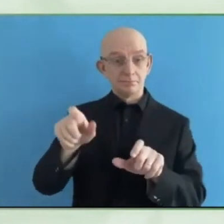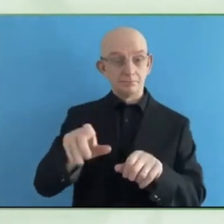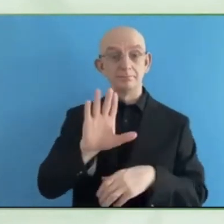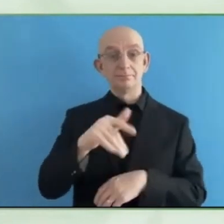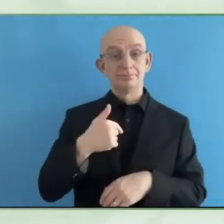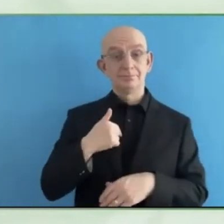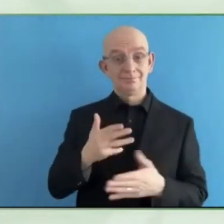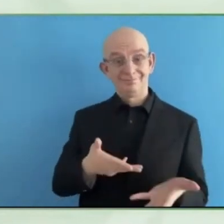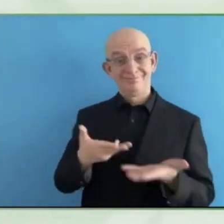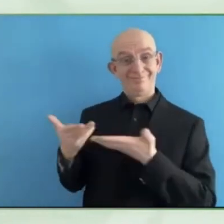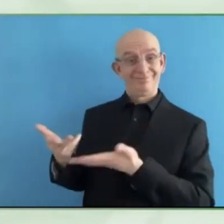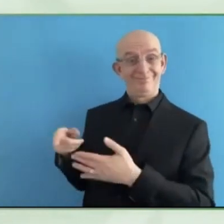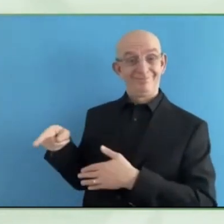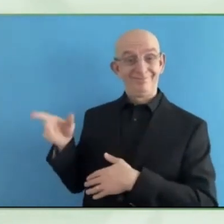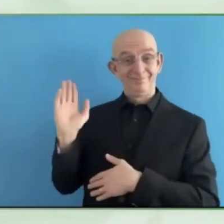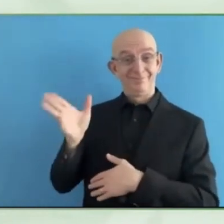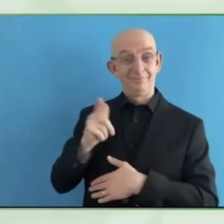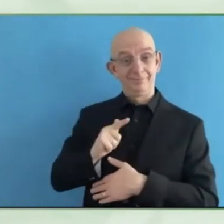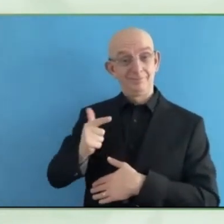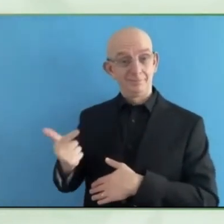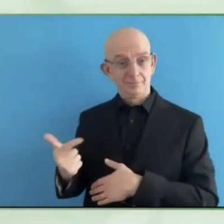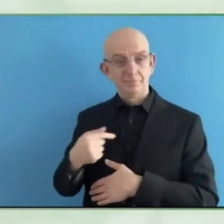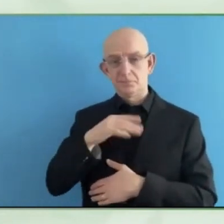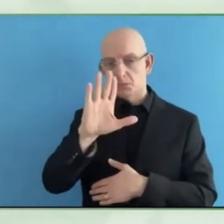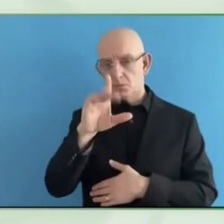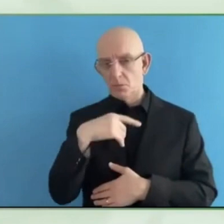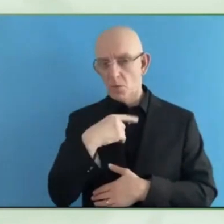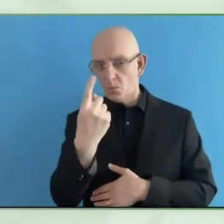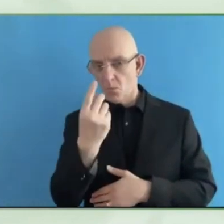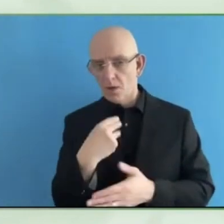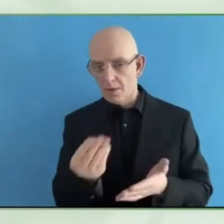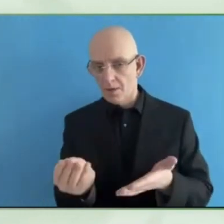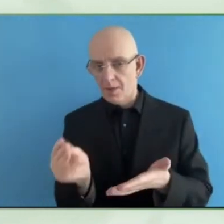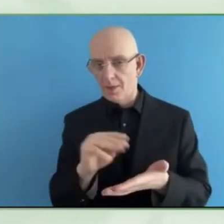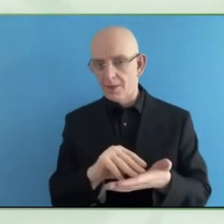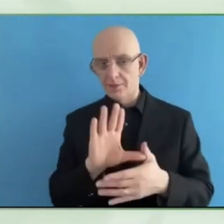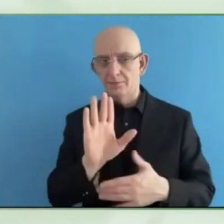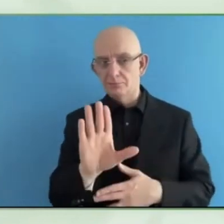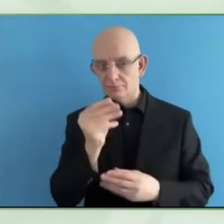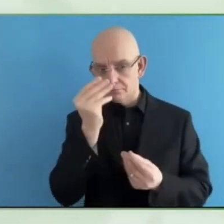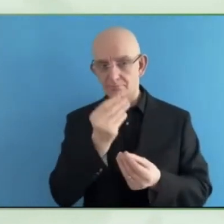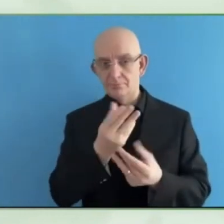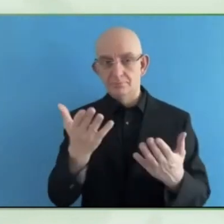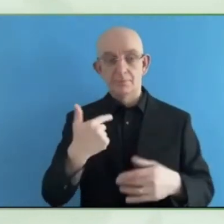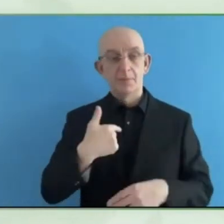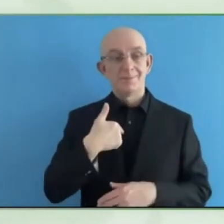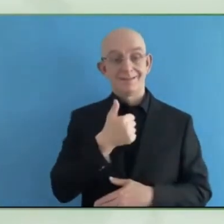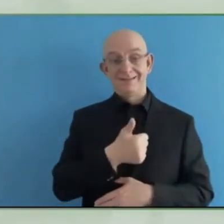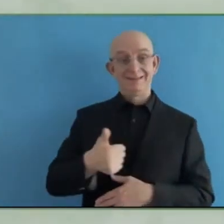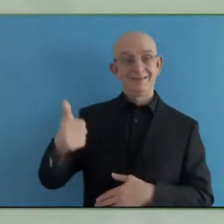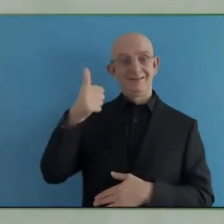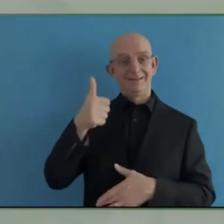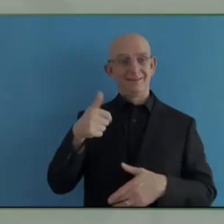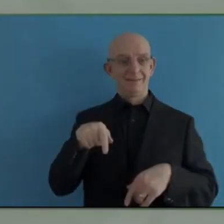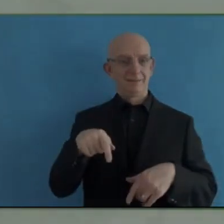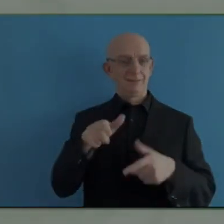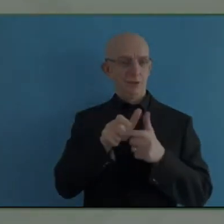use digital tools for recruitment. Certainly not.